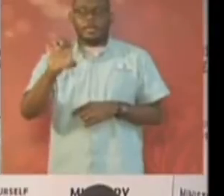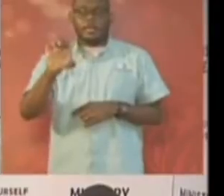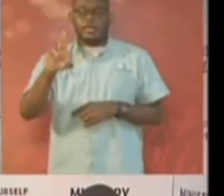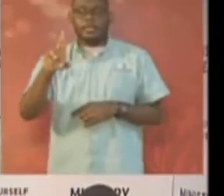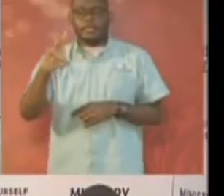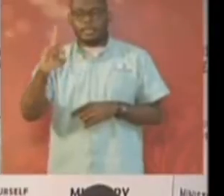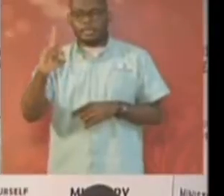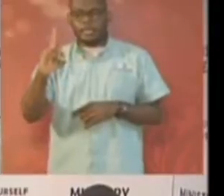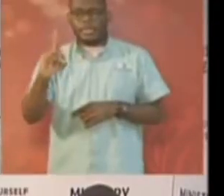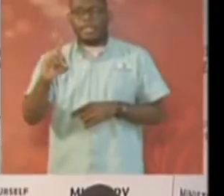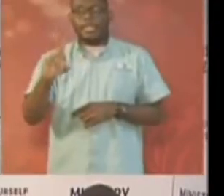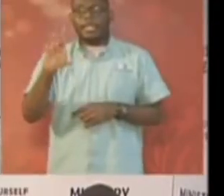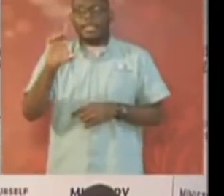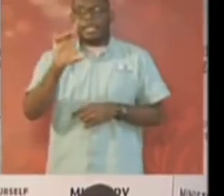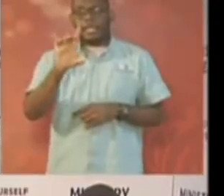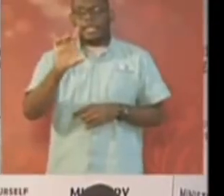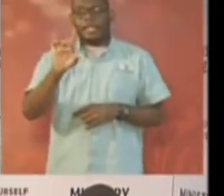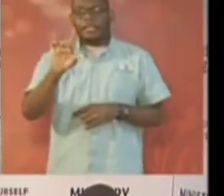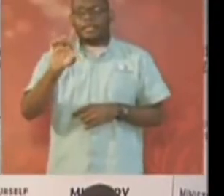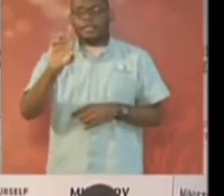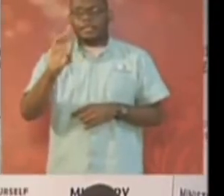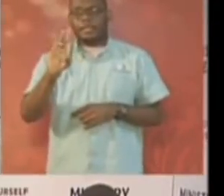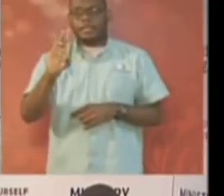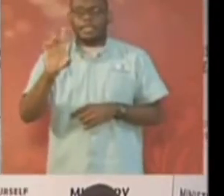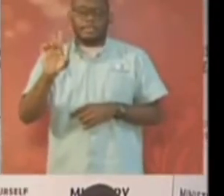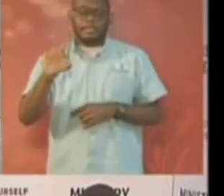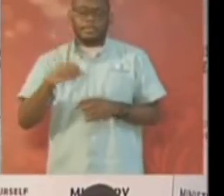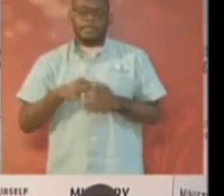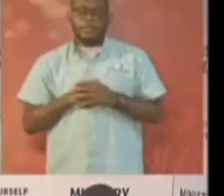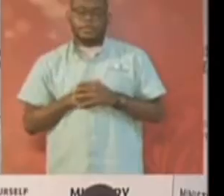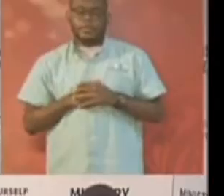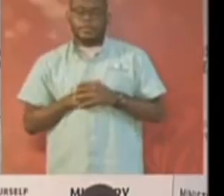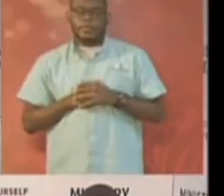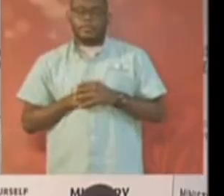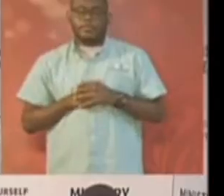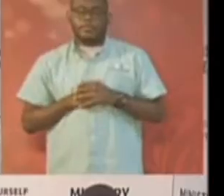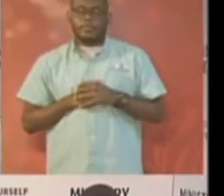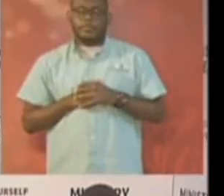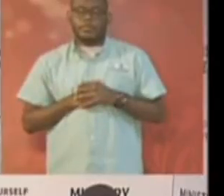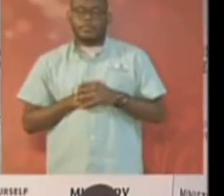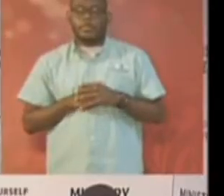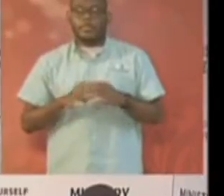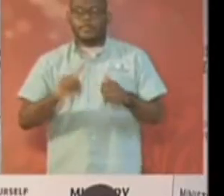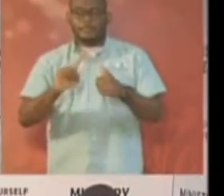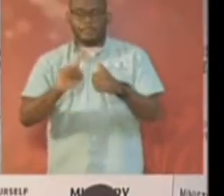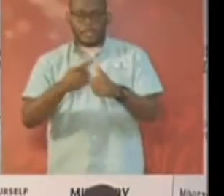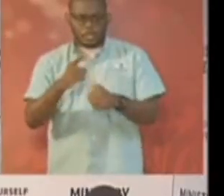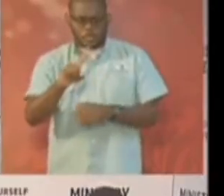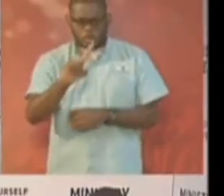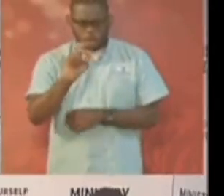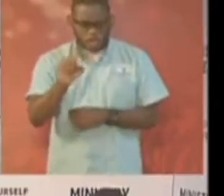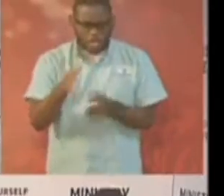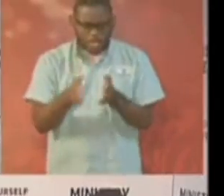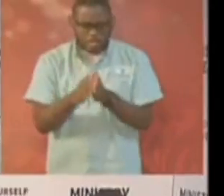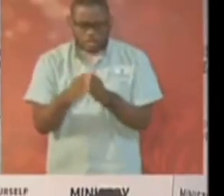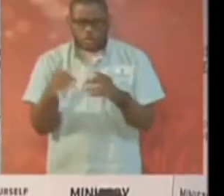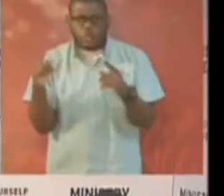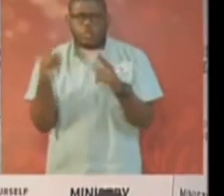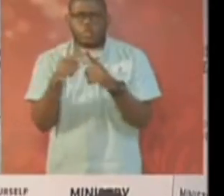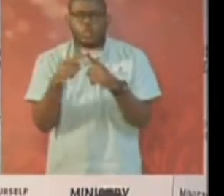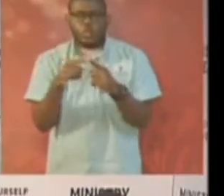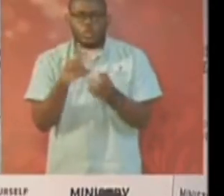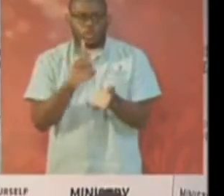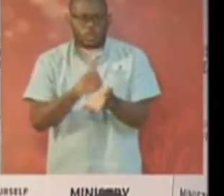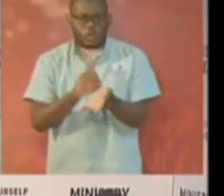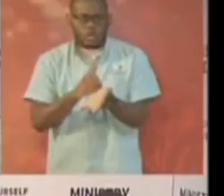Hi, good morning, everyone. This is Fayola Bostic from Wired 868. My first question goes to Dr. Richard, and I